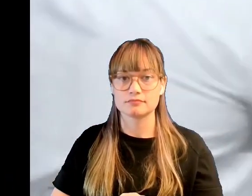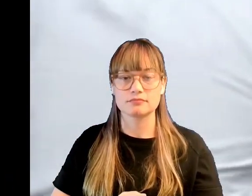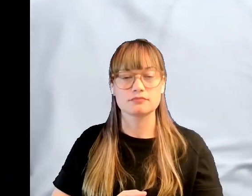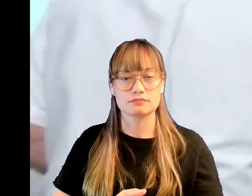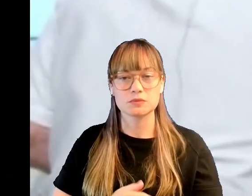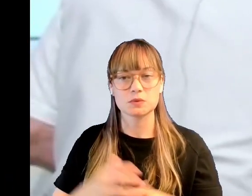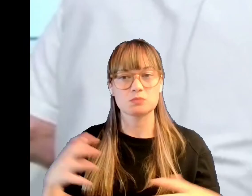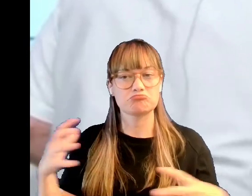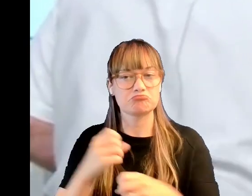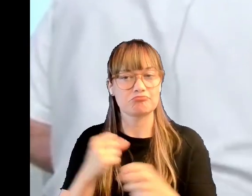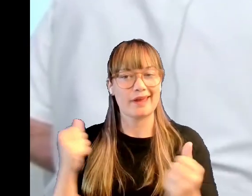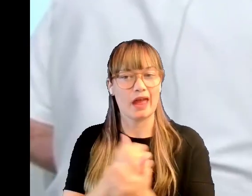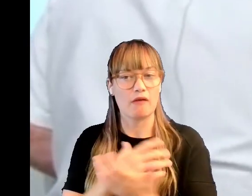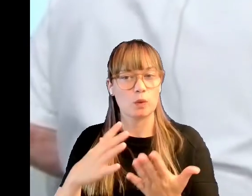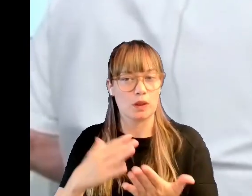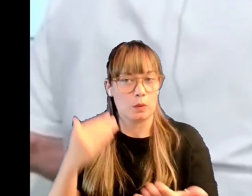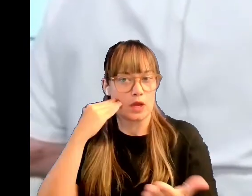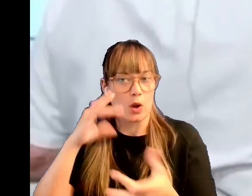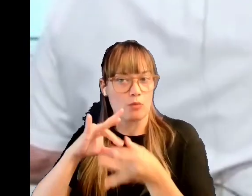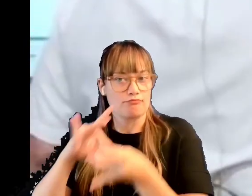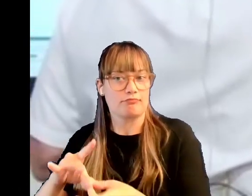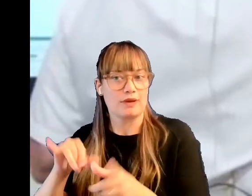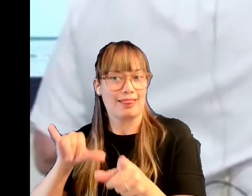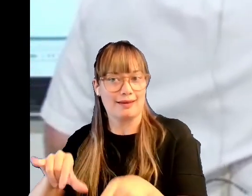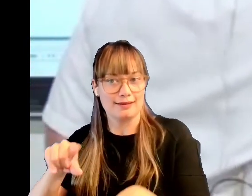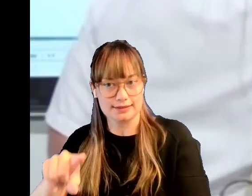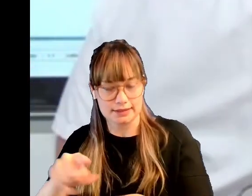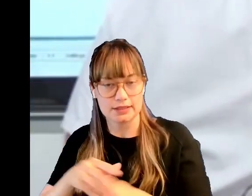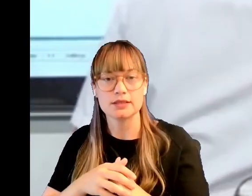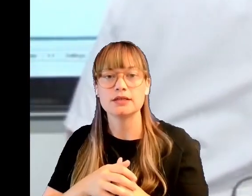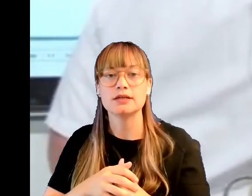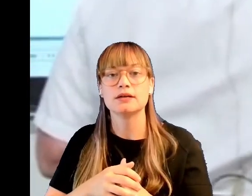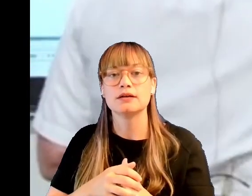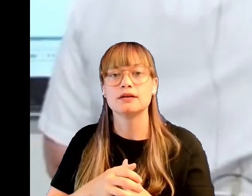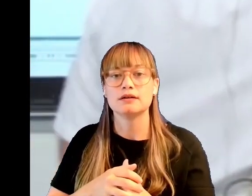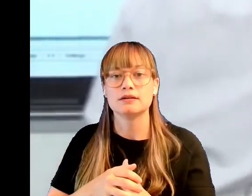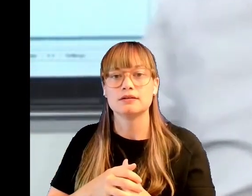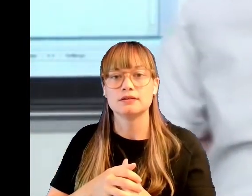to summarize what we know about exponential functions so far,